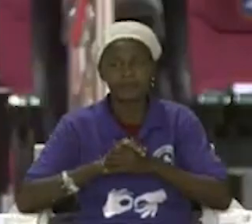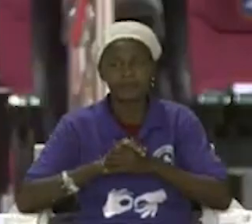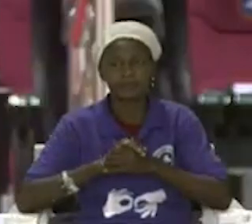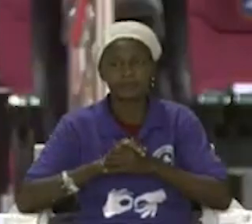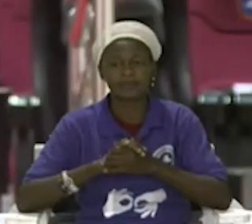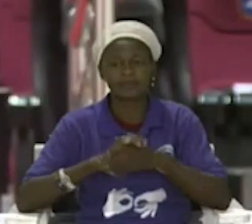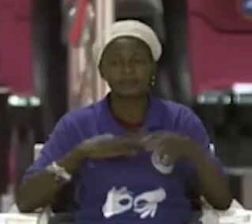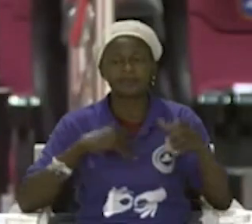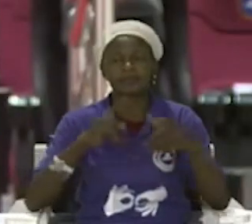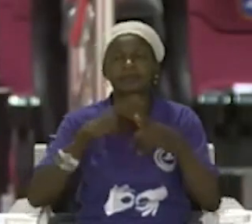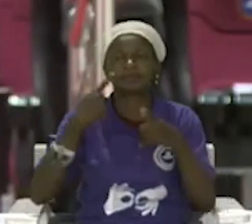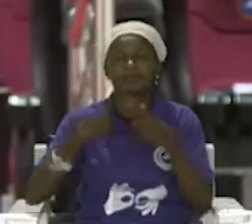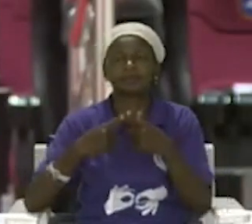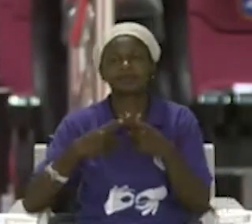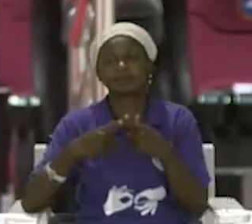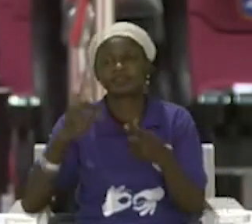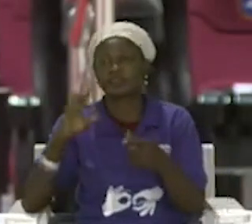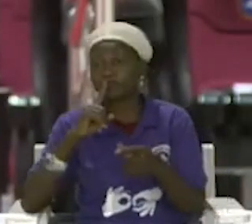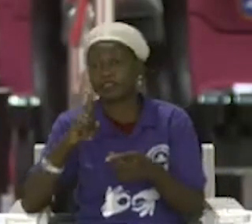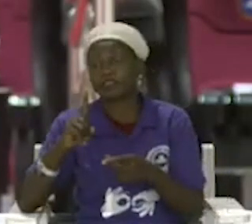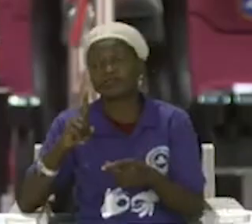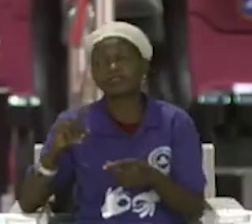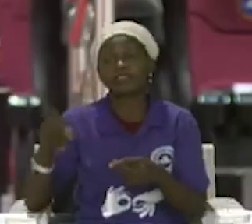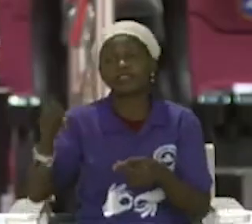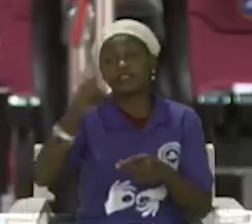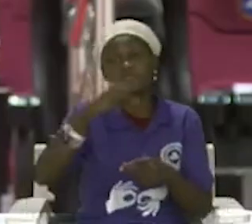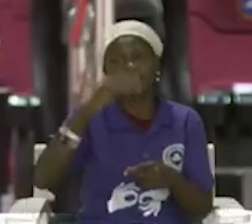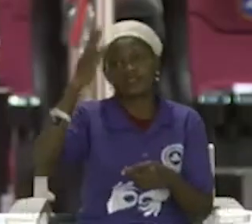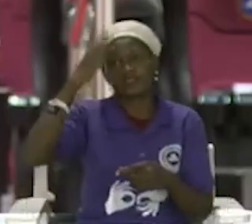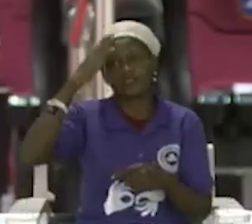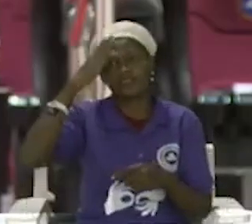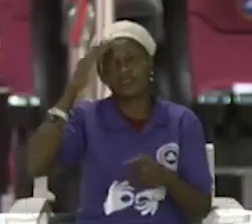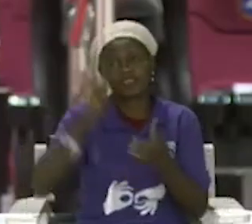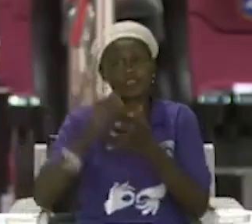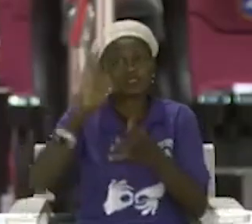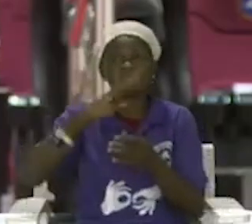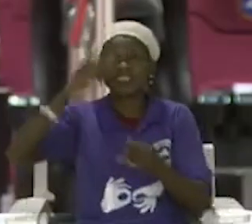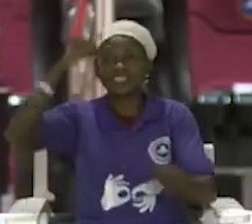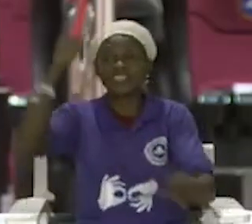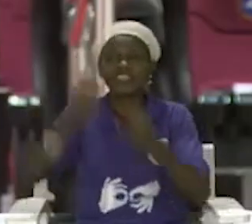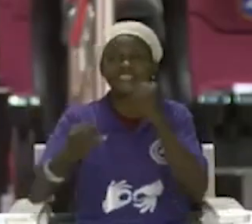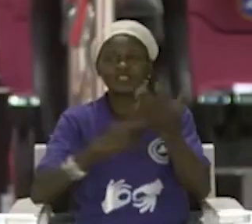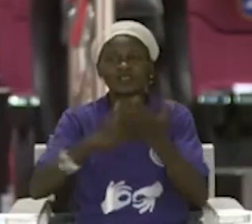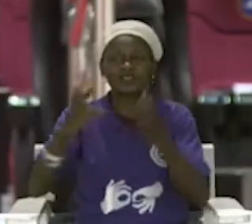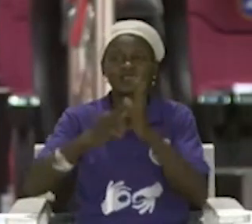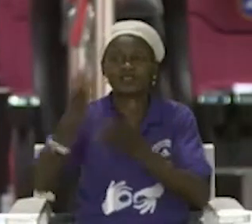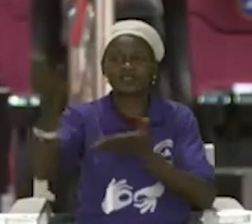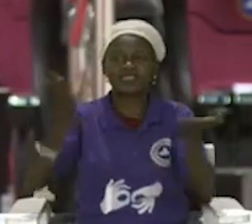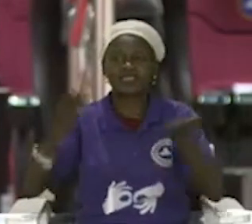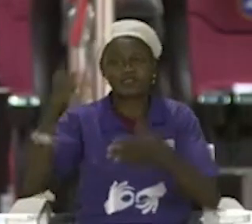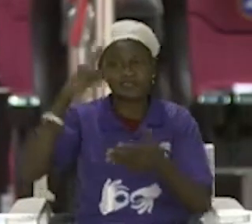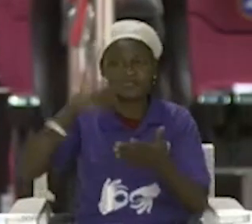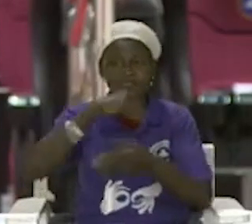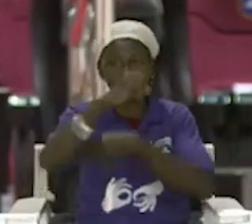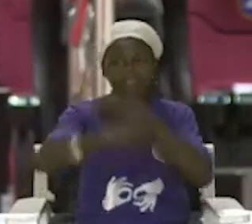And then, of course, you know that will be the last Holy Ghost service of the year,